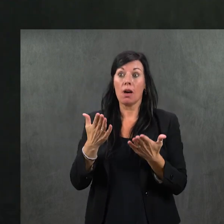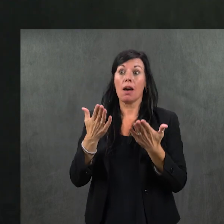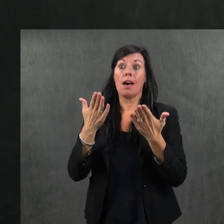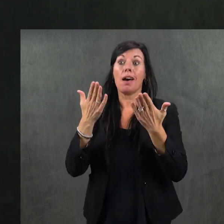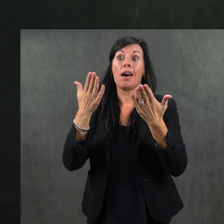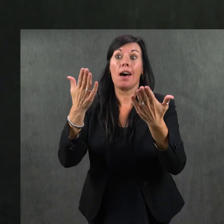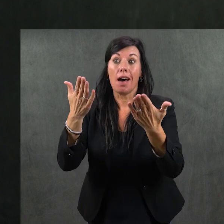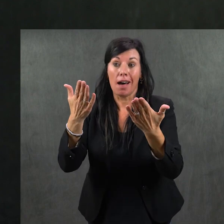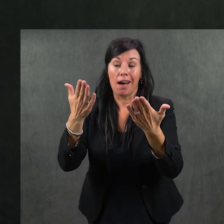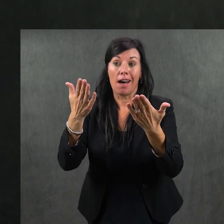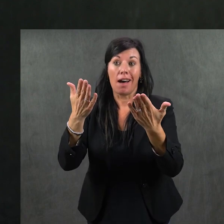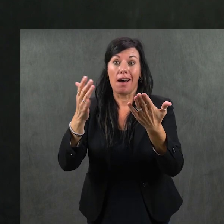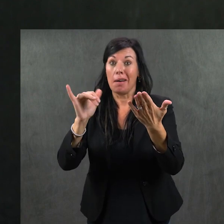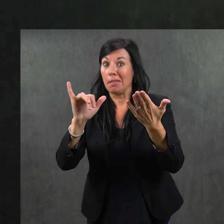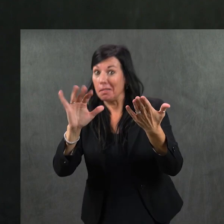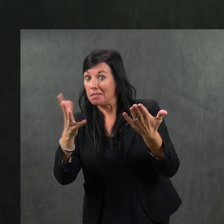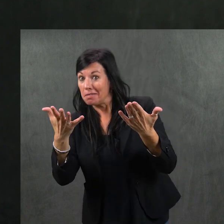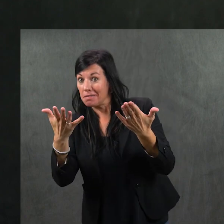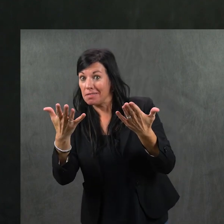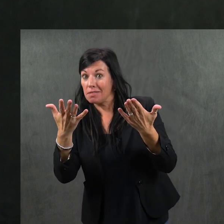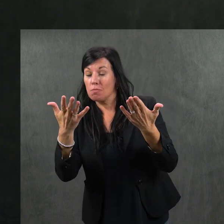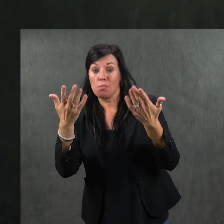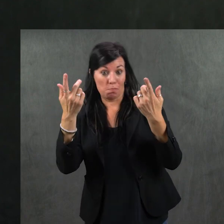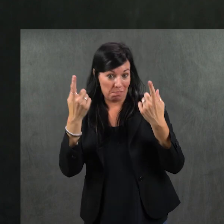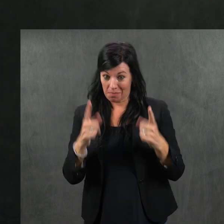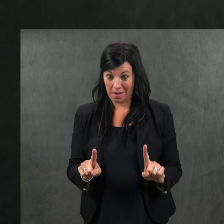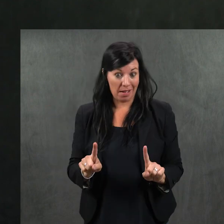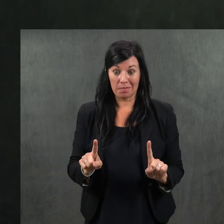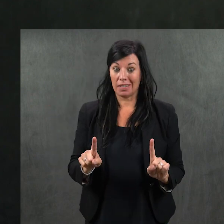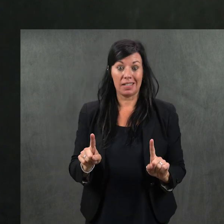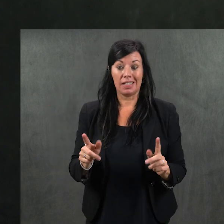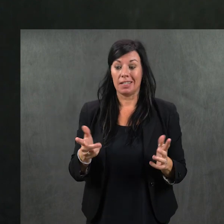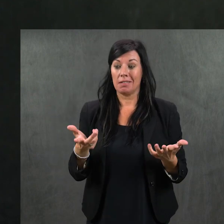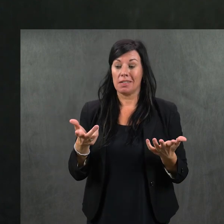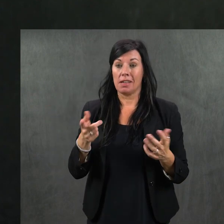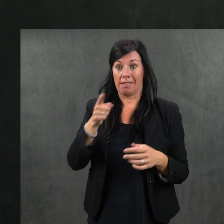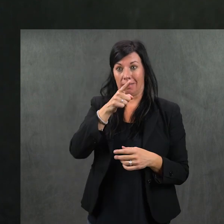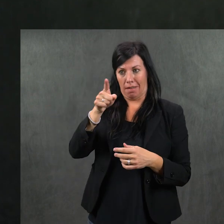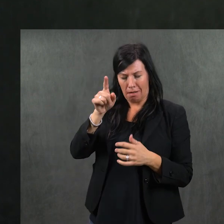at the point of being accepted the job, or offered the job, and